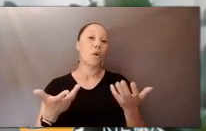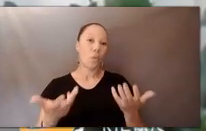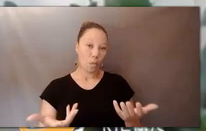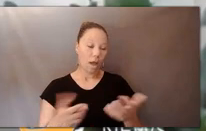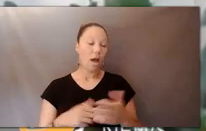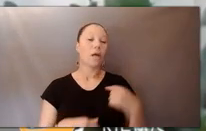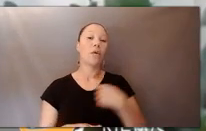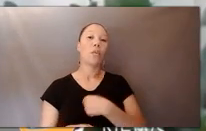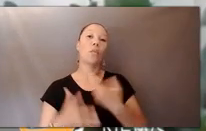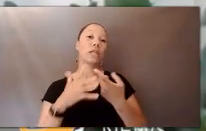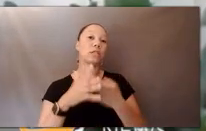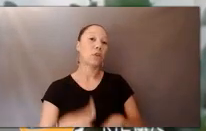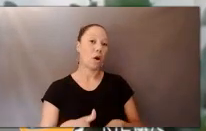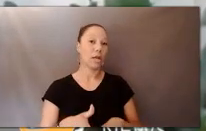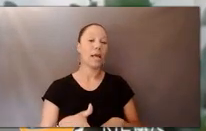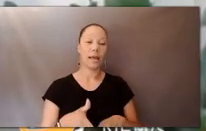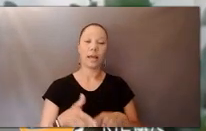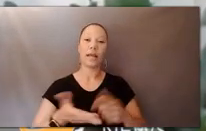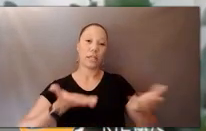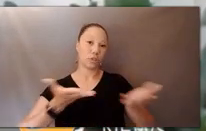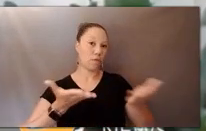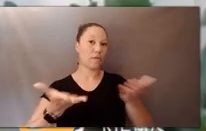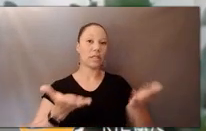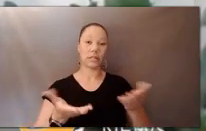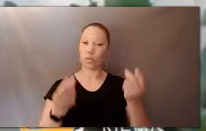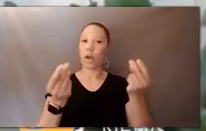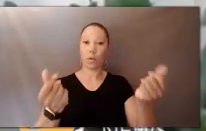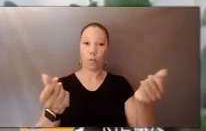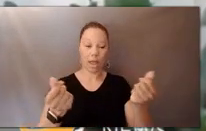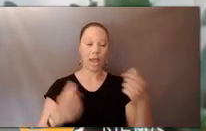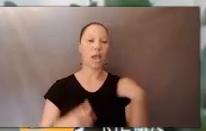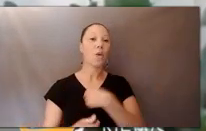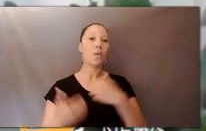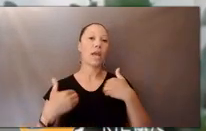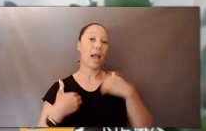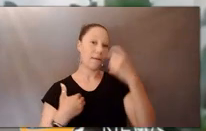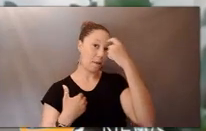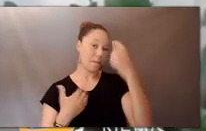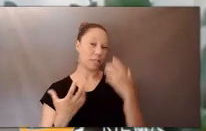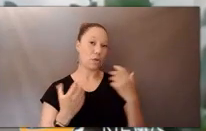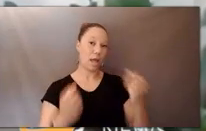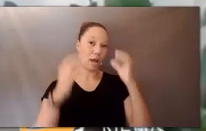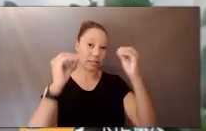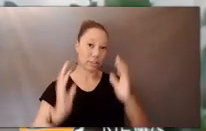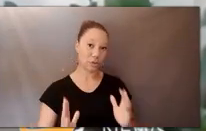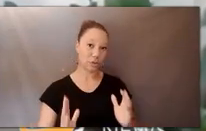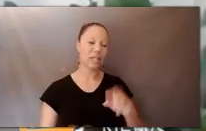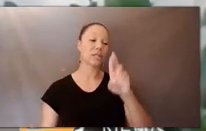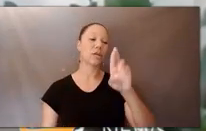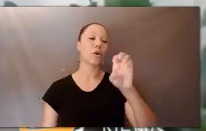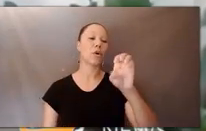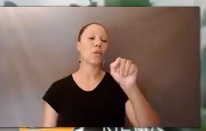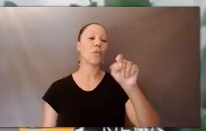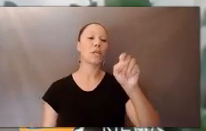that we started off with right away is we have a mental health teacher, and that's not her, it's a restorative practices